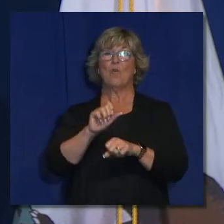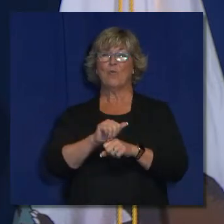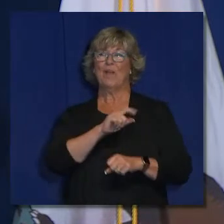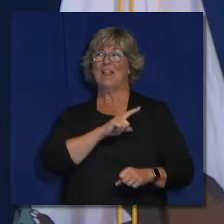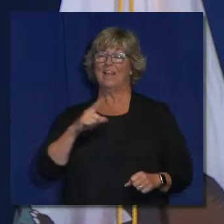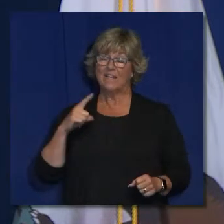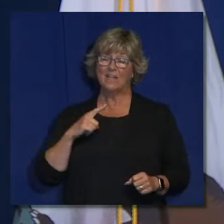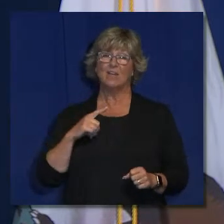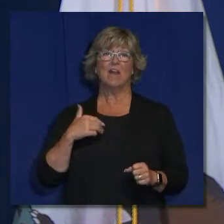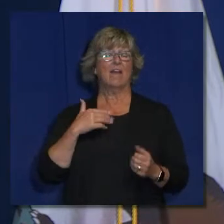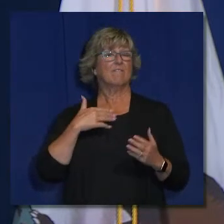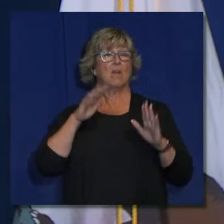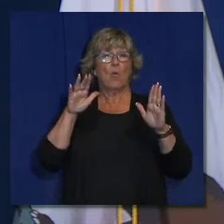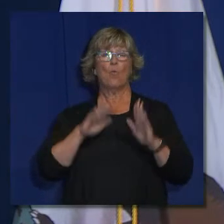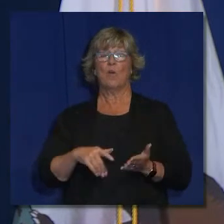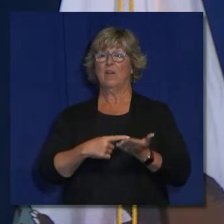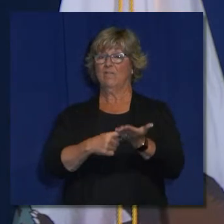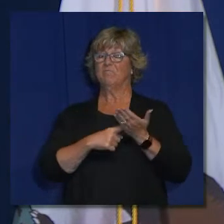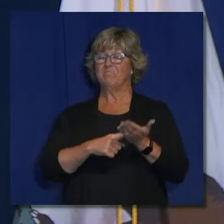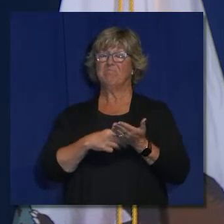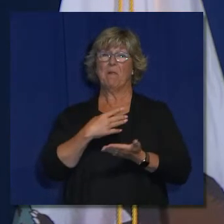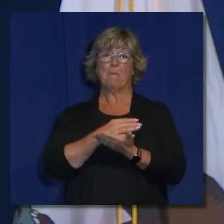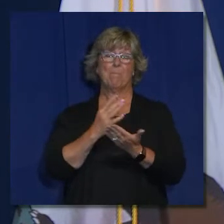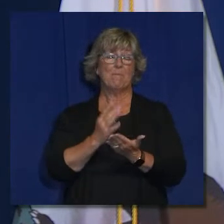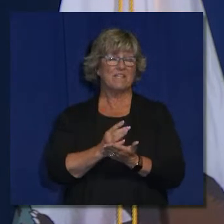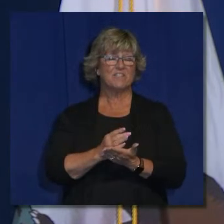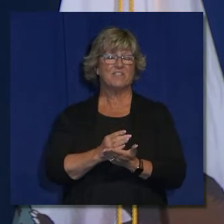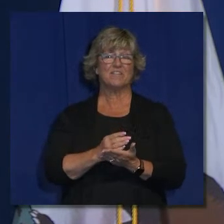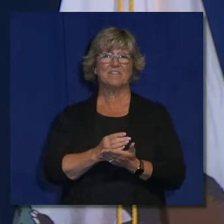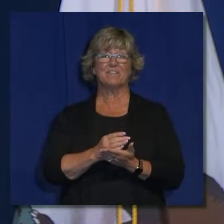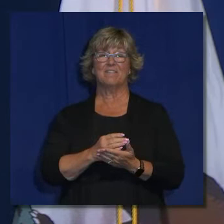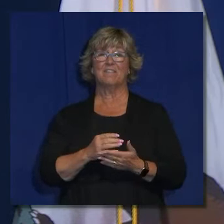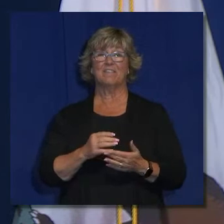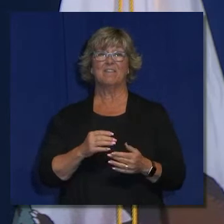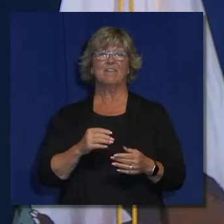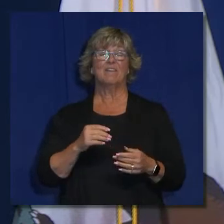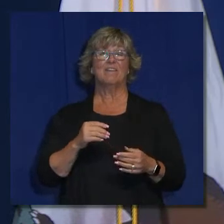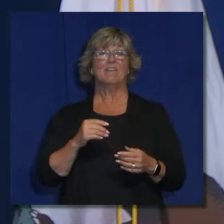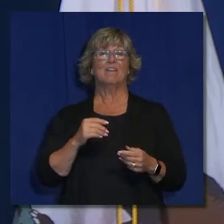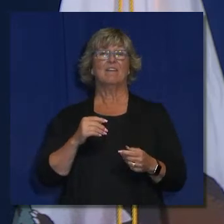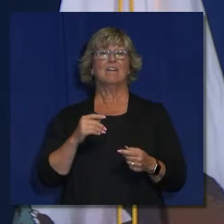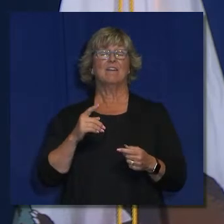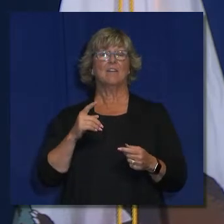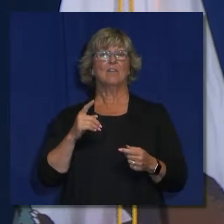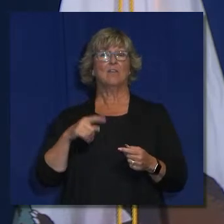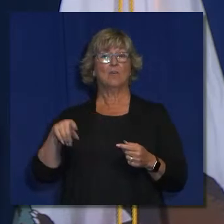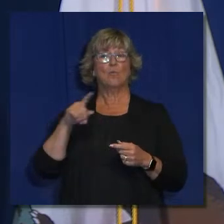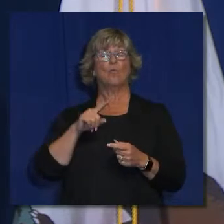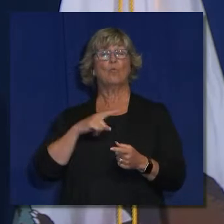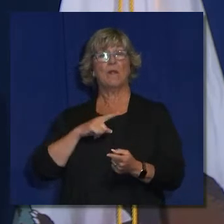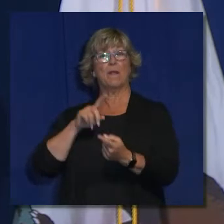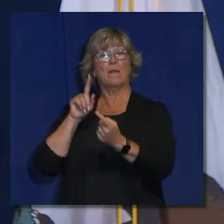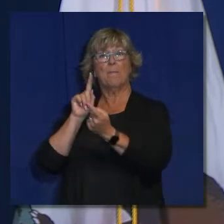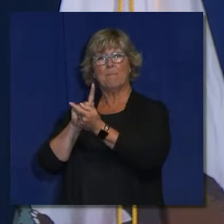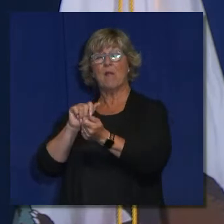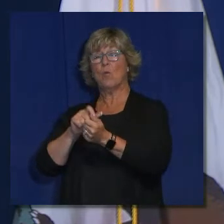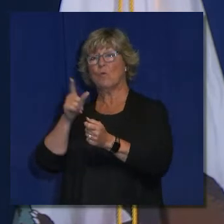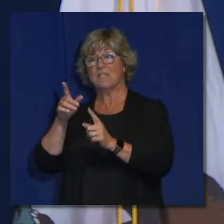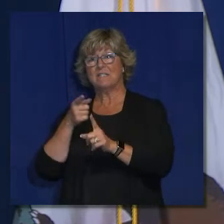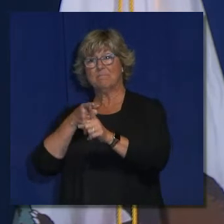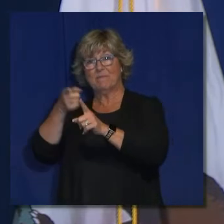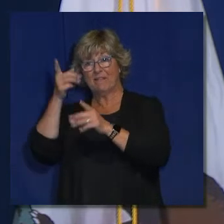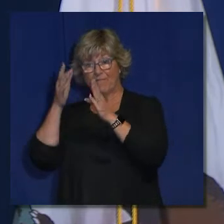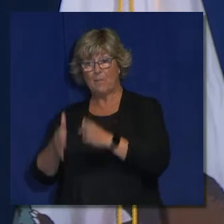I've had some wonderful conversations. Budget Chair Ting has been long a champion in this space. We had an opportunity to meet directly and discuss this,